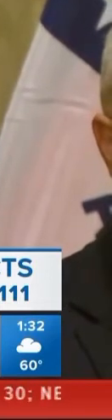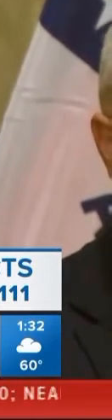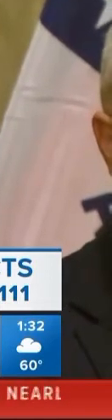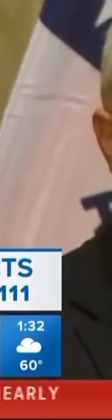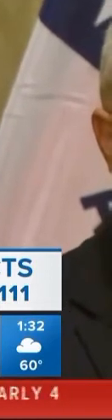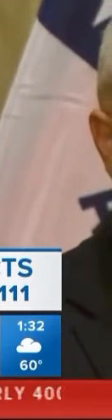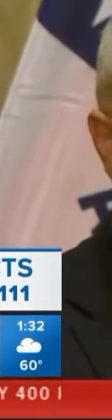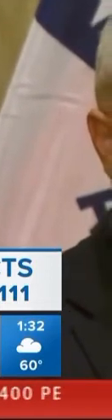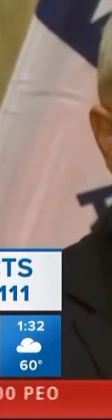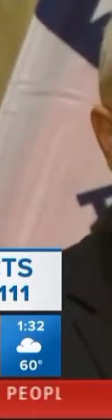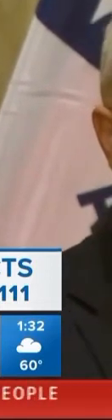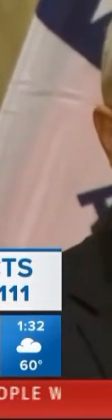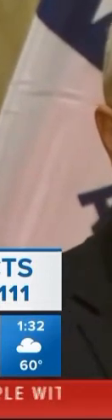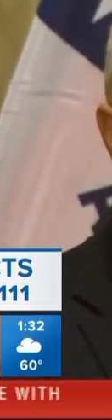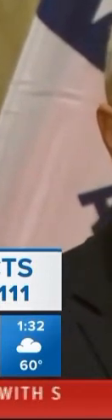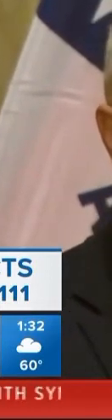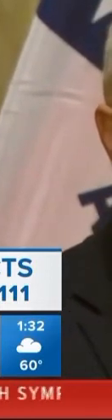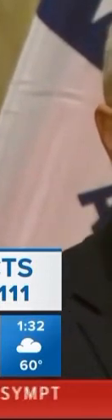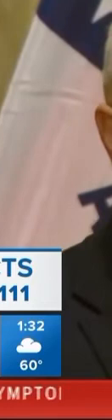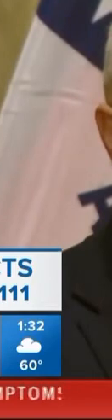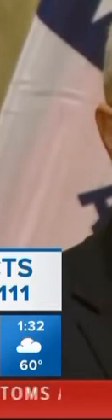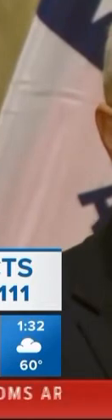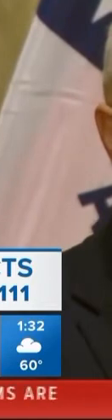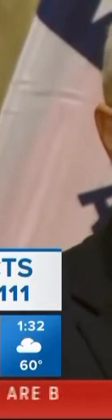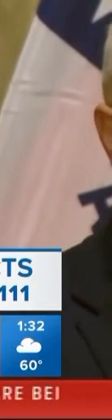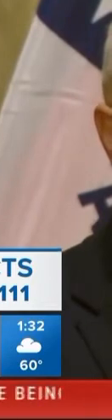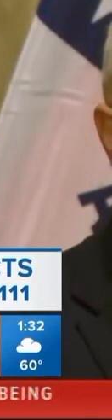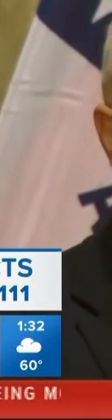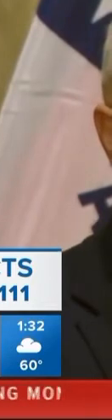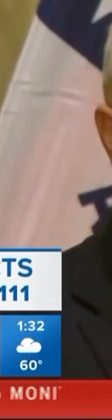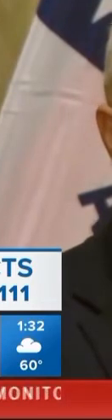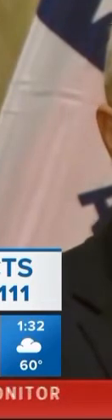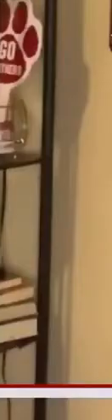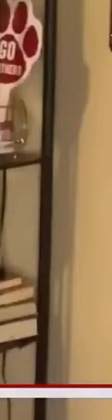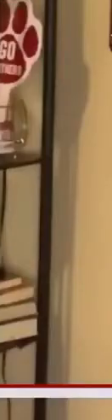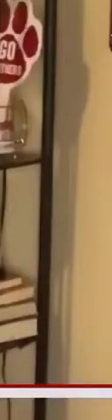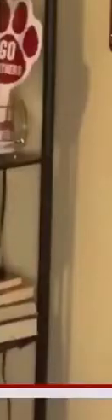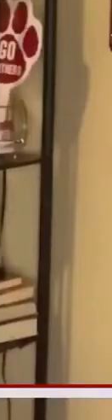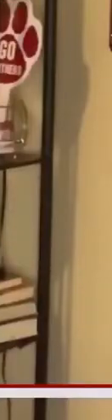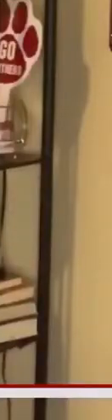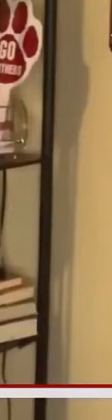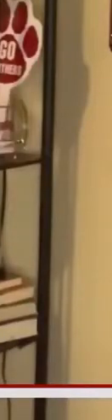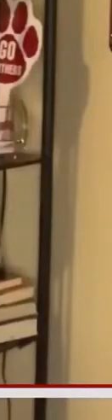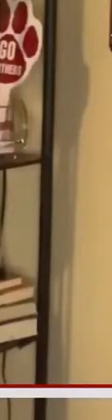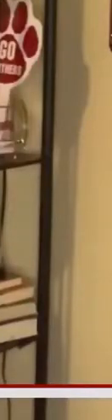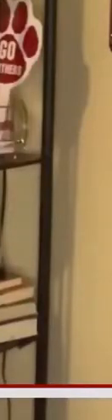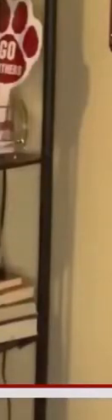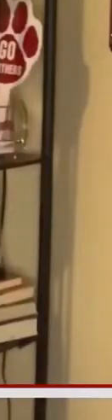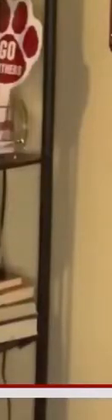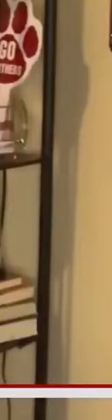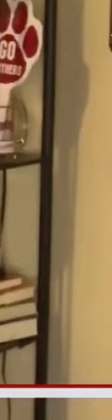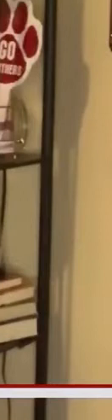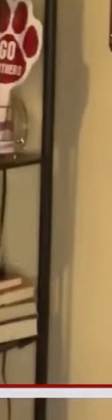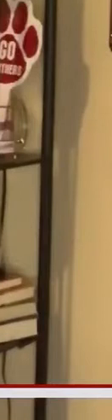we have 33 confirmed positive cases in Arkansas. This is indeed the deadliest week so